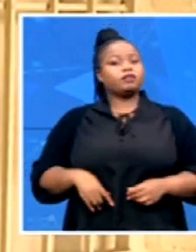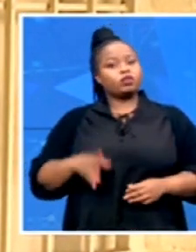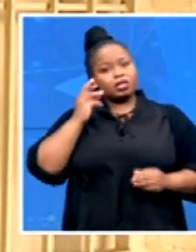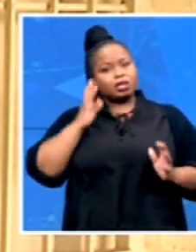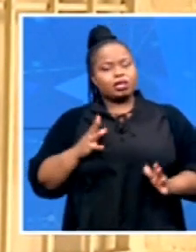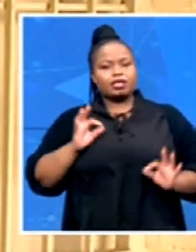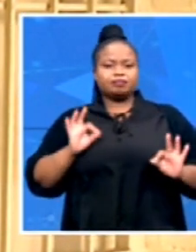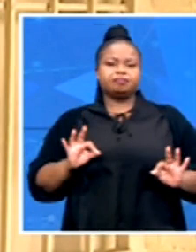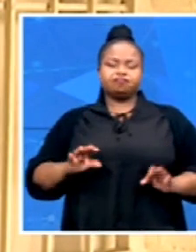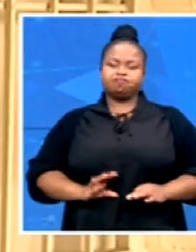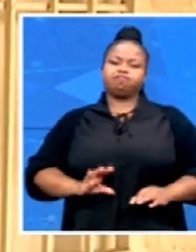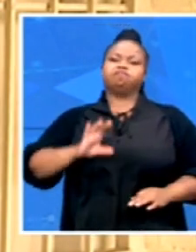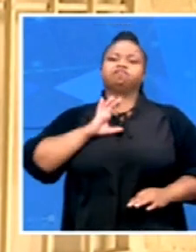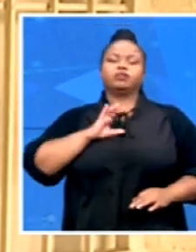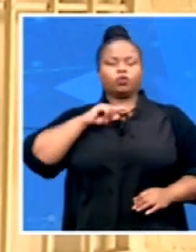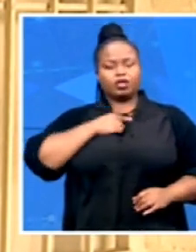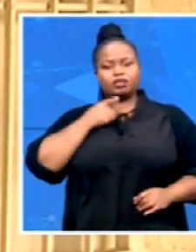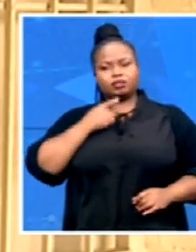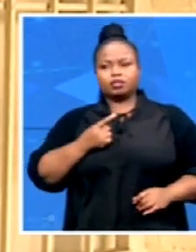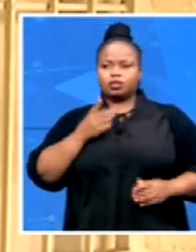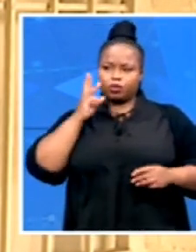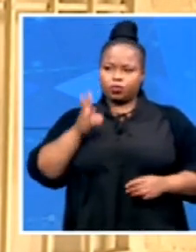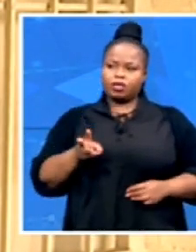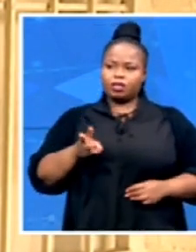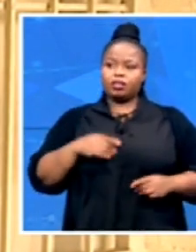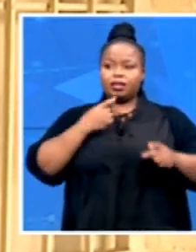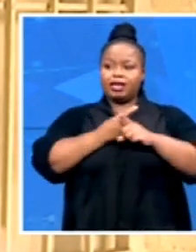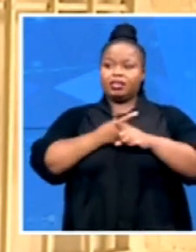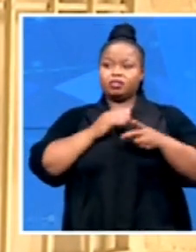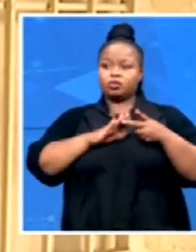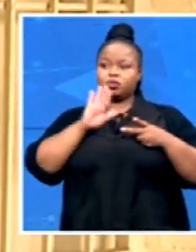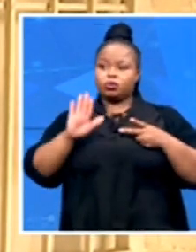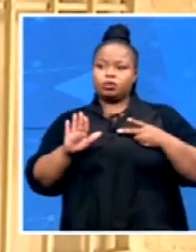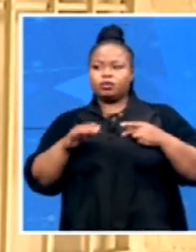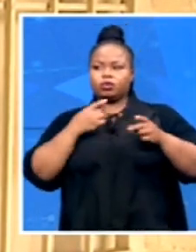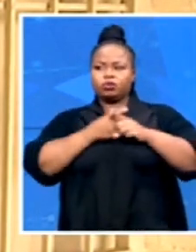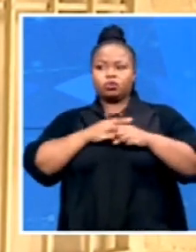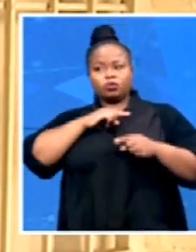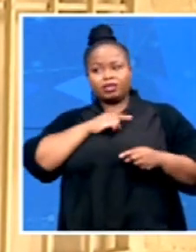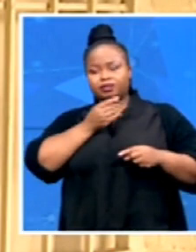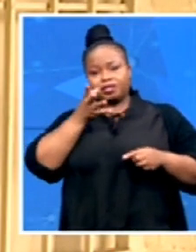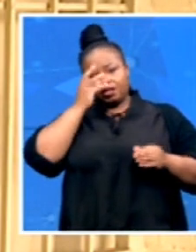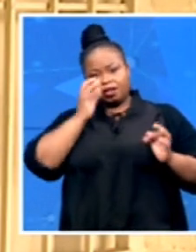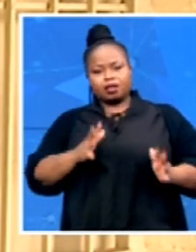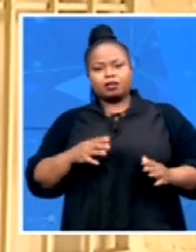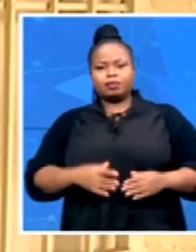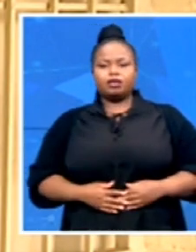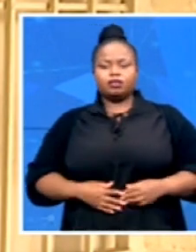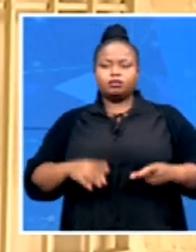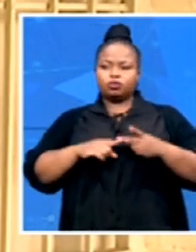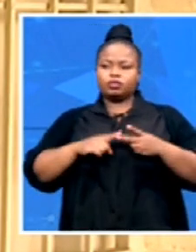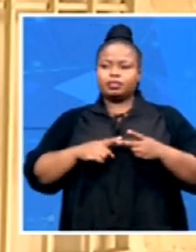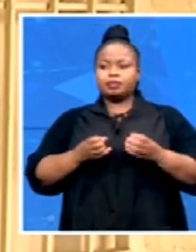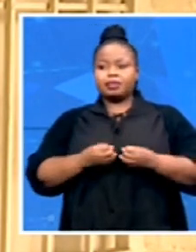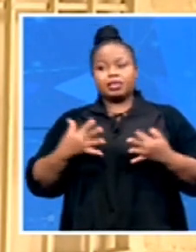get good results this year, even though, as I mentioned earlier, these are the learners who have faced a number of disturbances in their last years